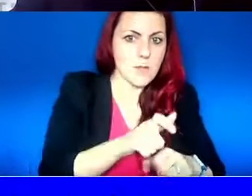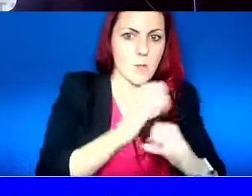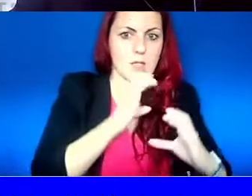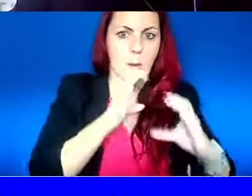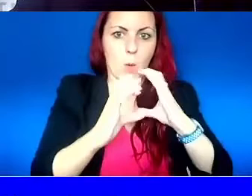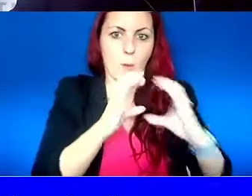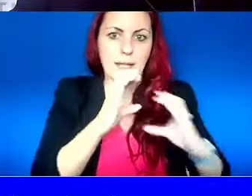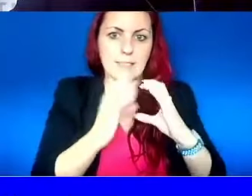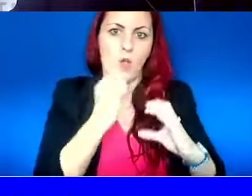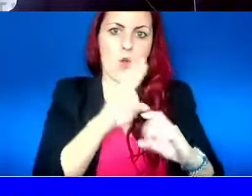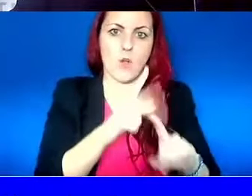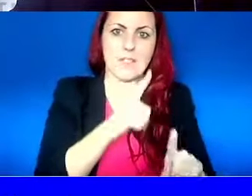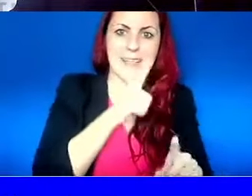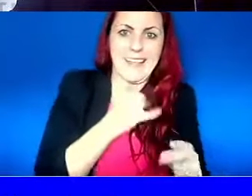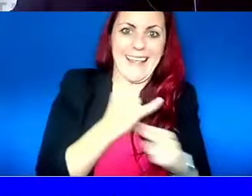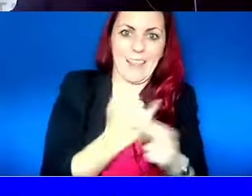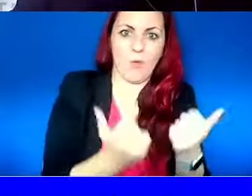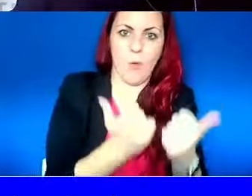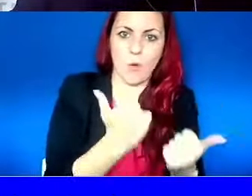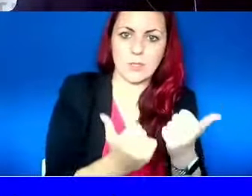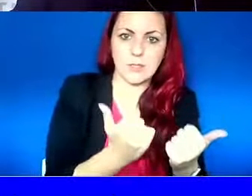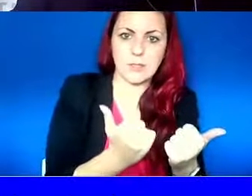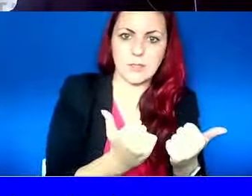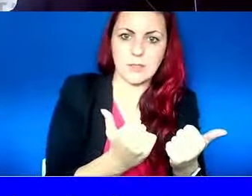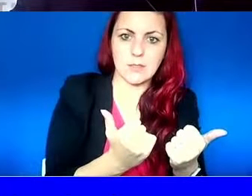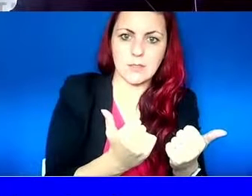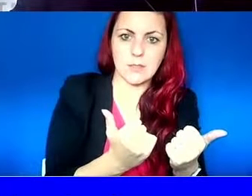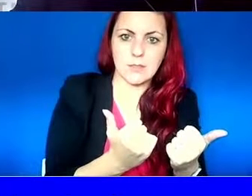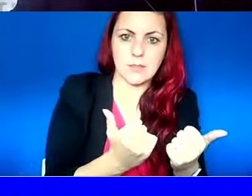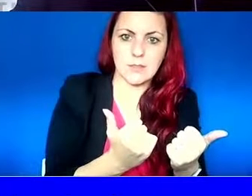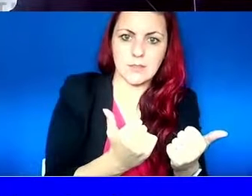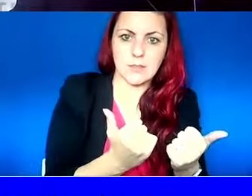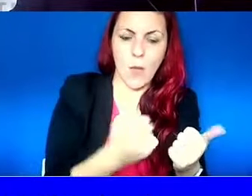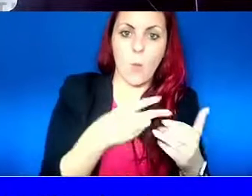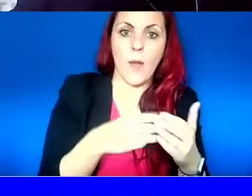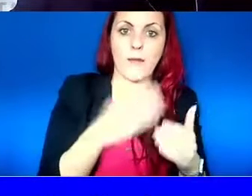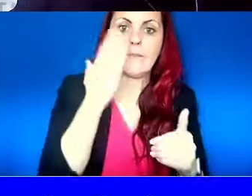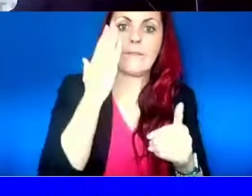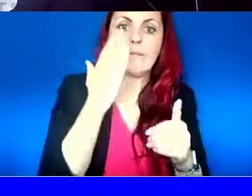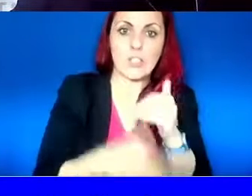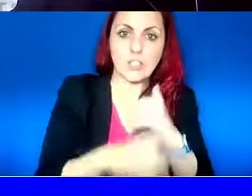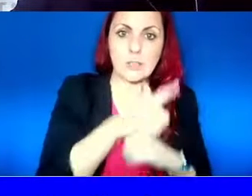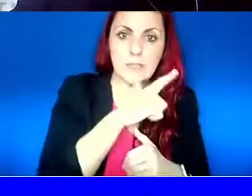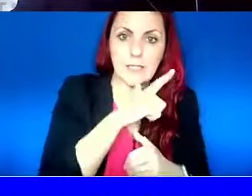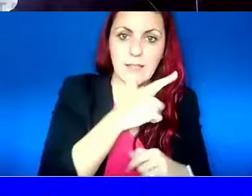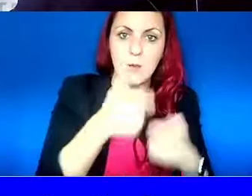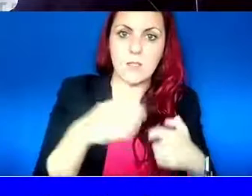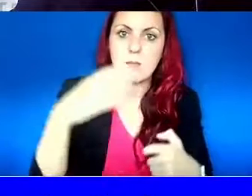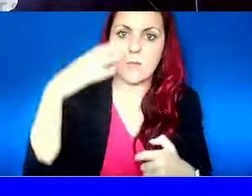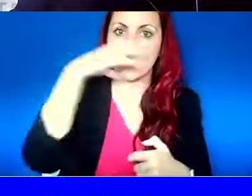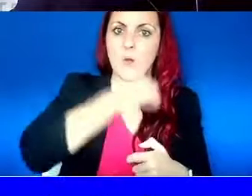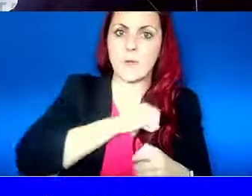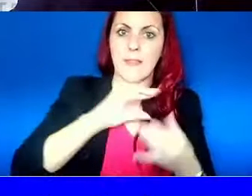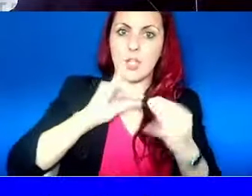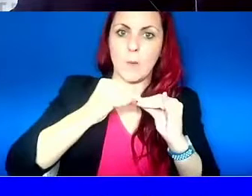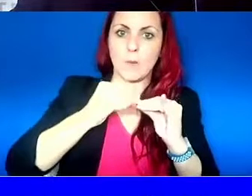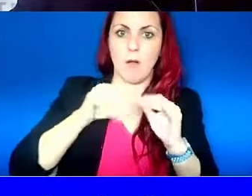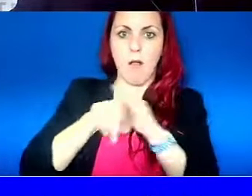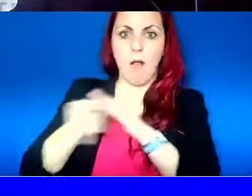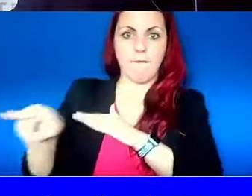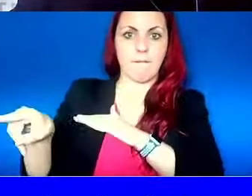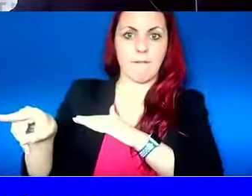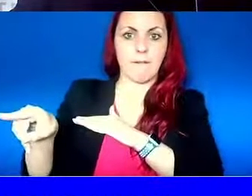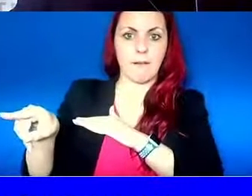communicating or talking. And once the deaf person had finished talking, there was an assumption that interpreters could then